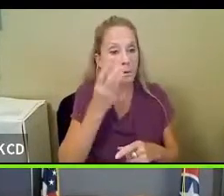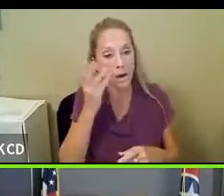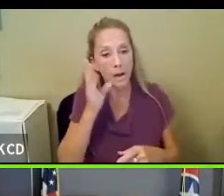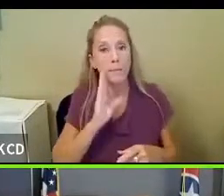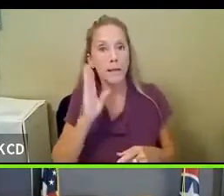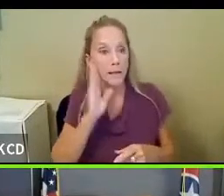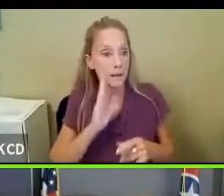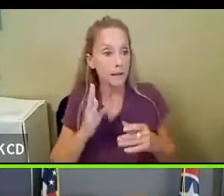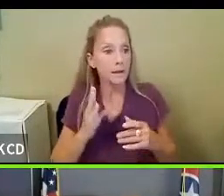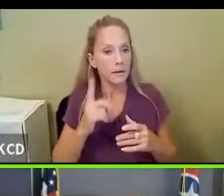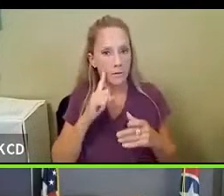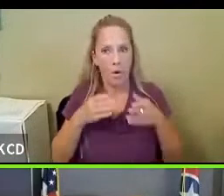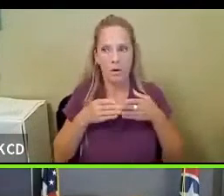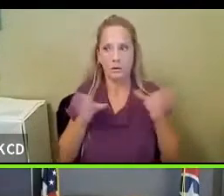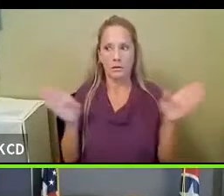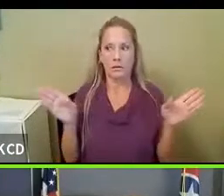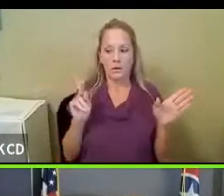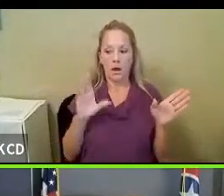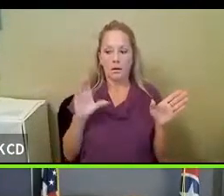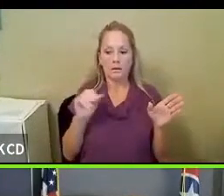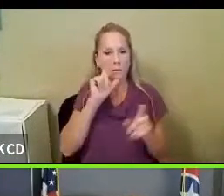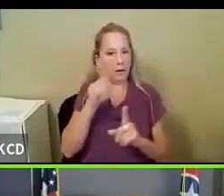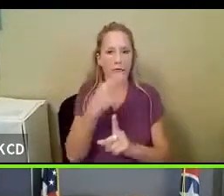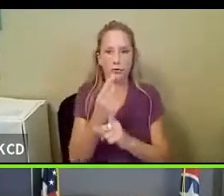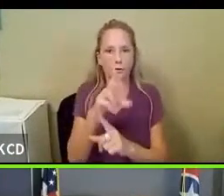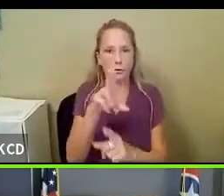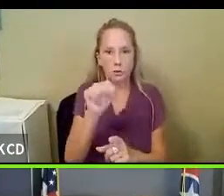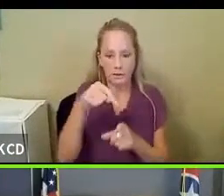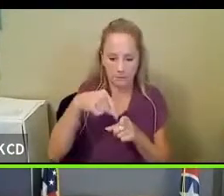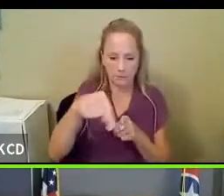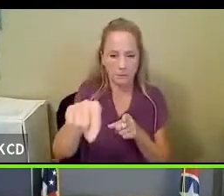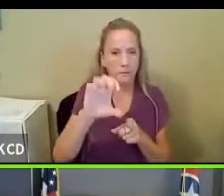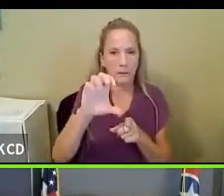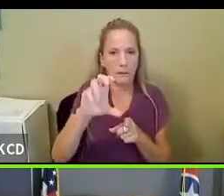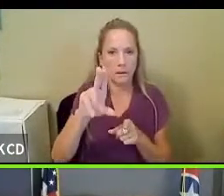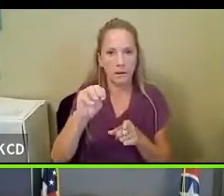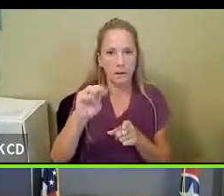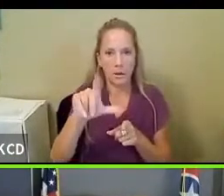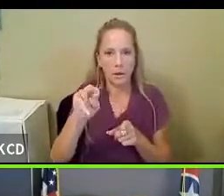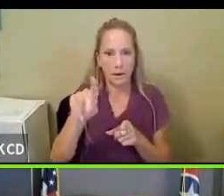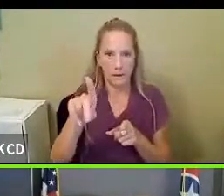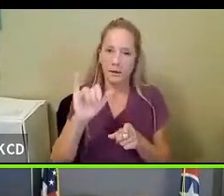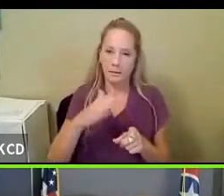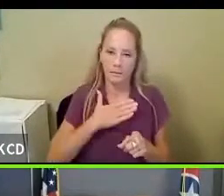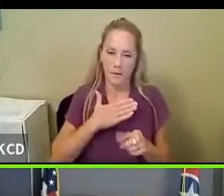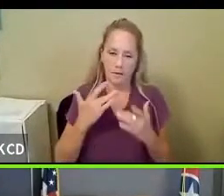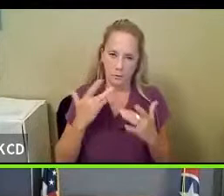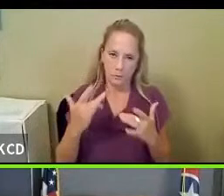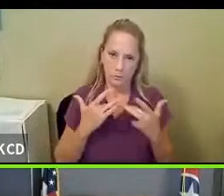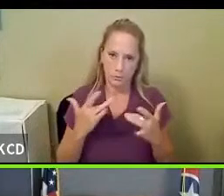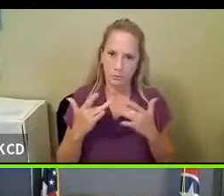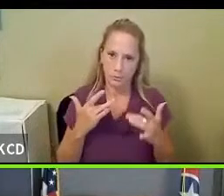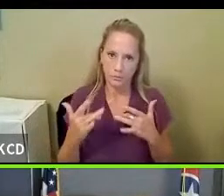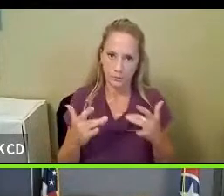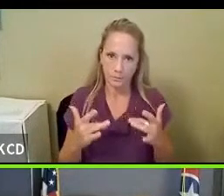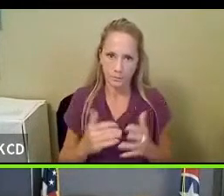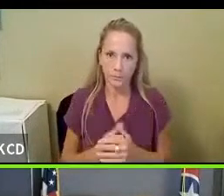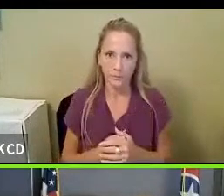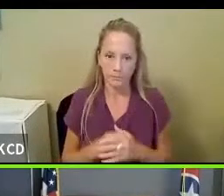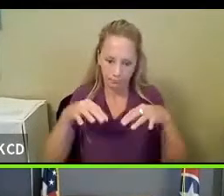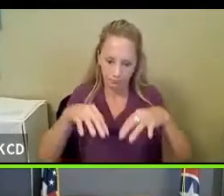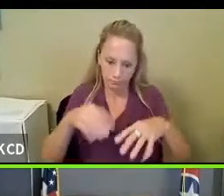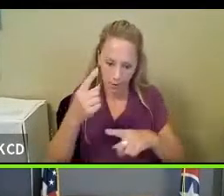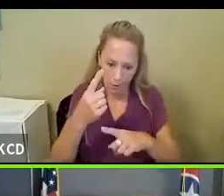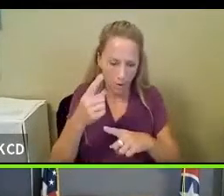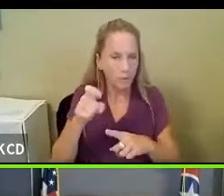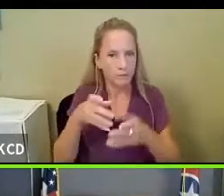the entire county, not just on the Strip. So that's my major concern. And also, Dr.